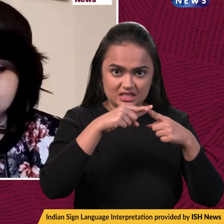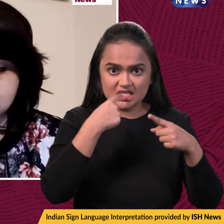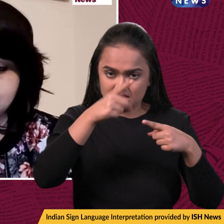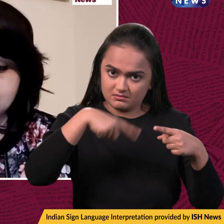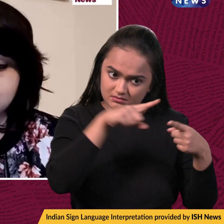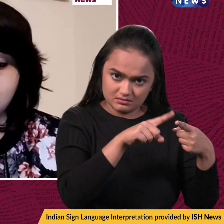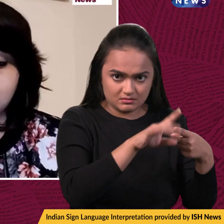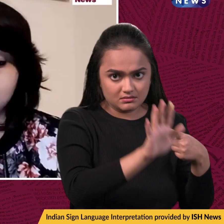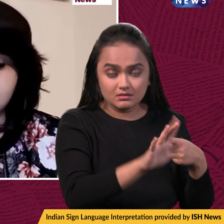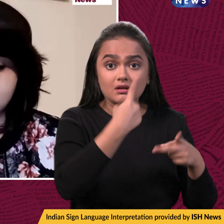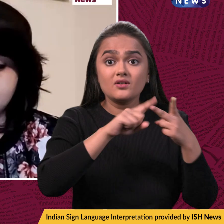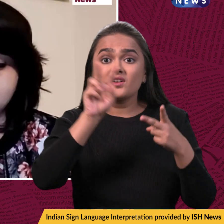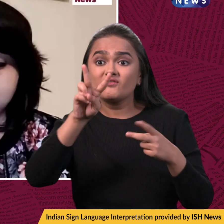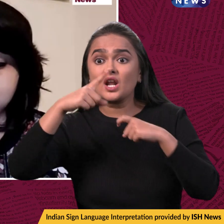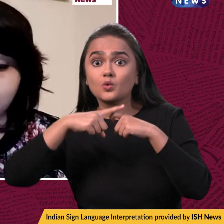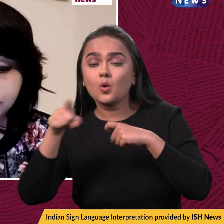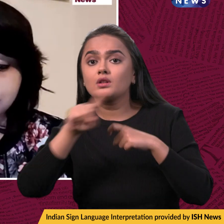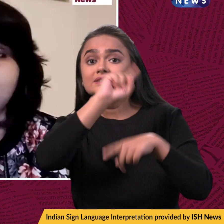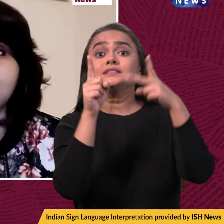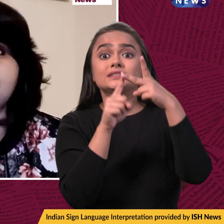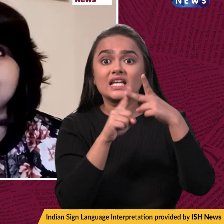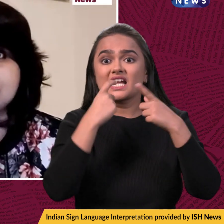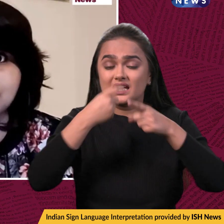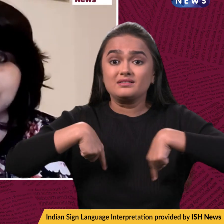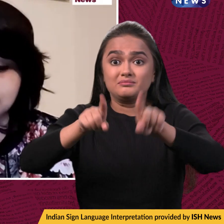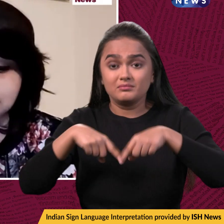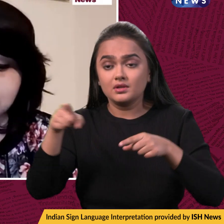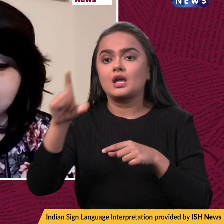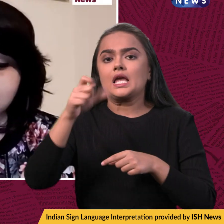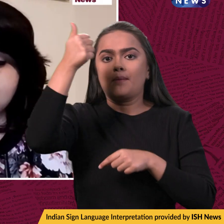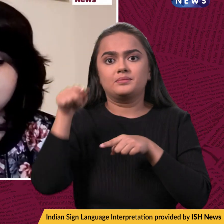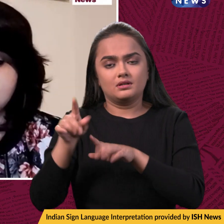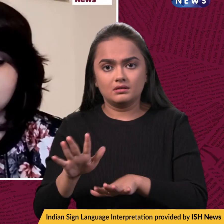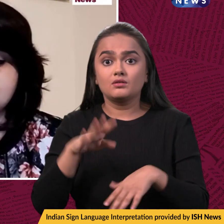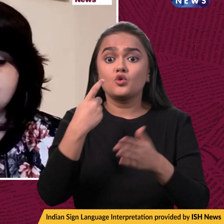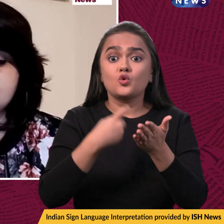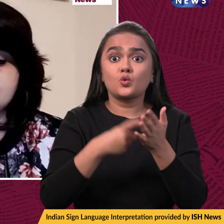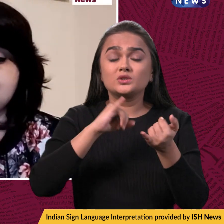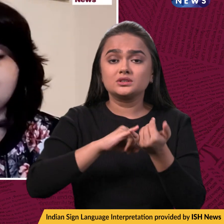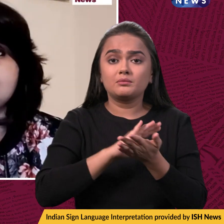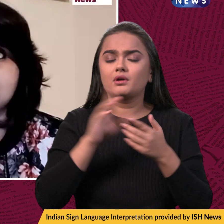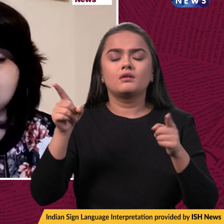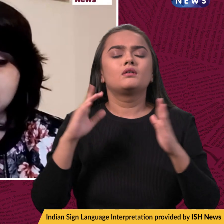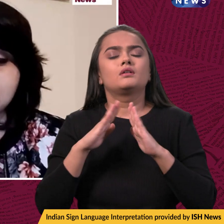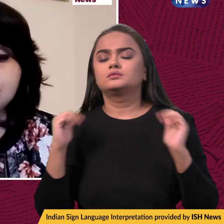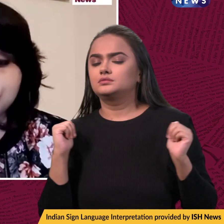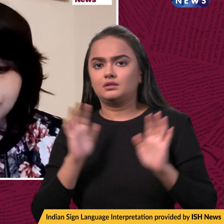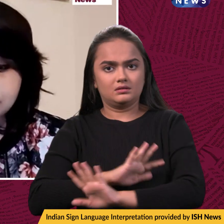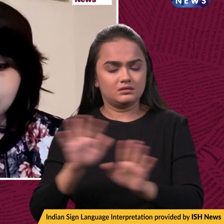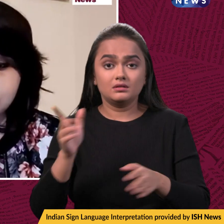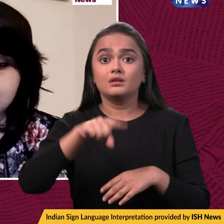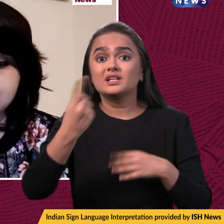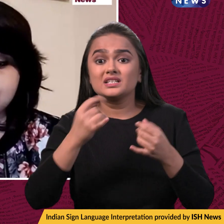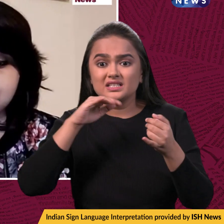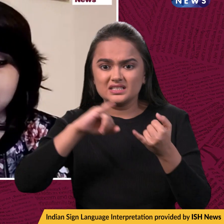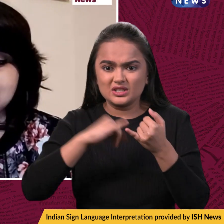the test series, while Virat Kohli will join the squad for the second test. Now, Rohit Sharma has been rested for the series.